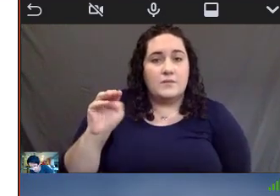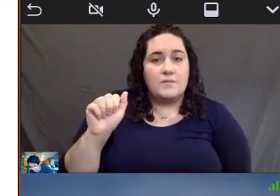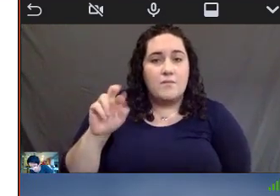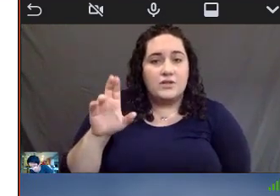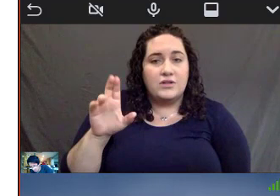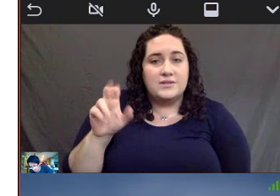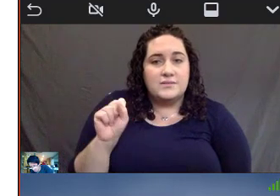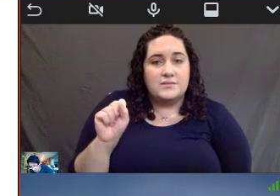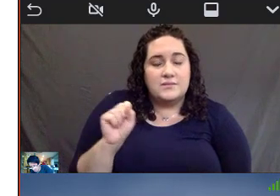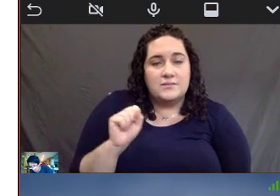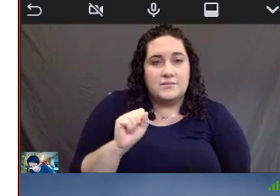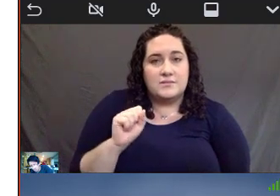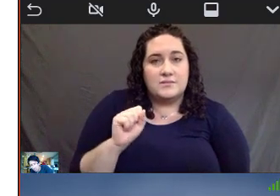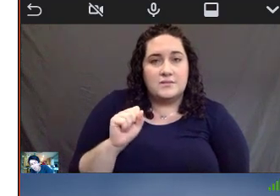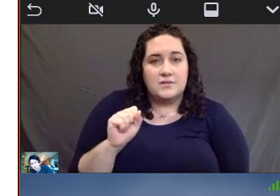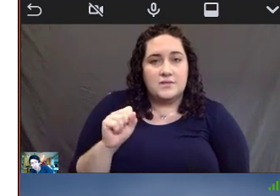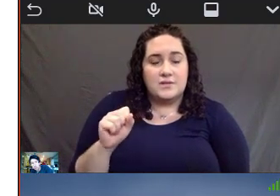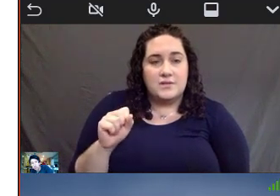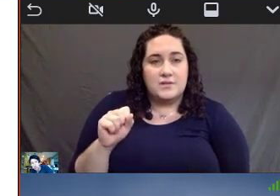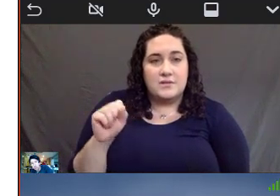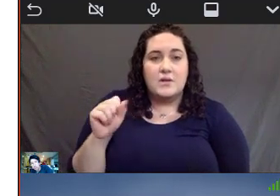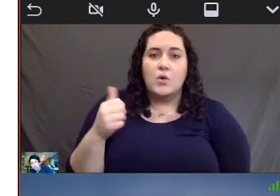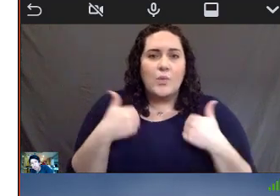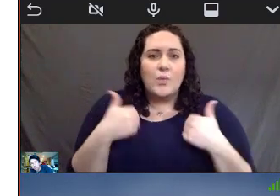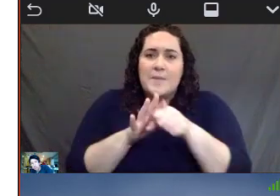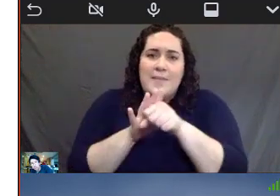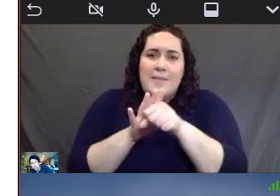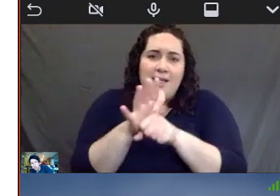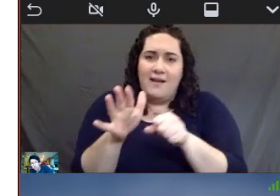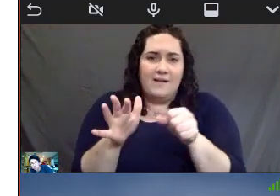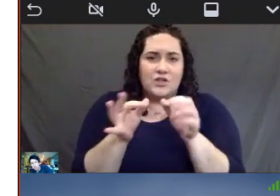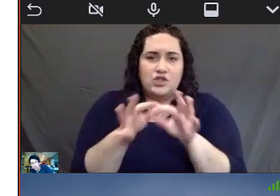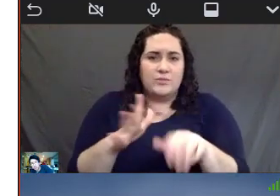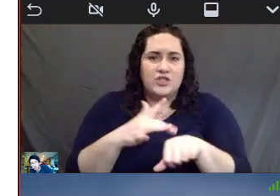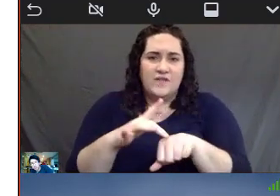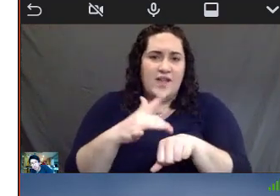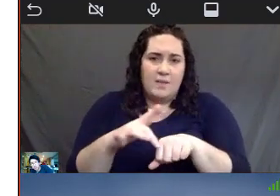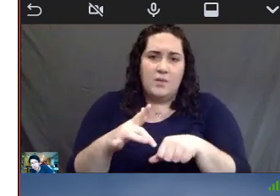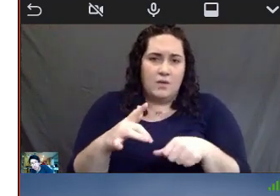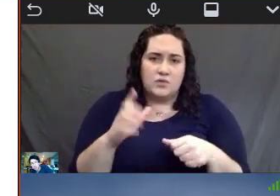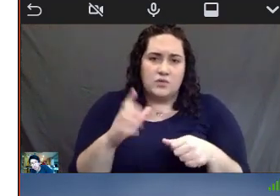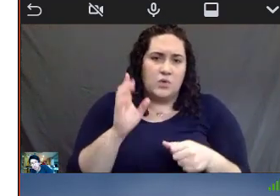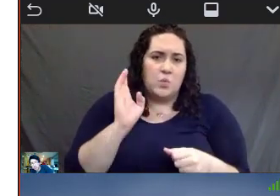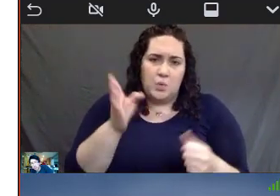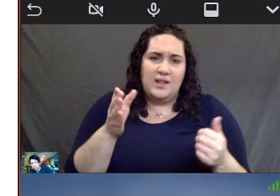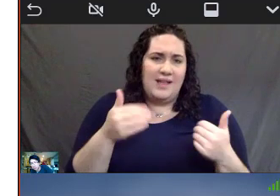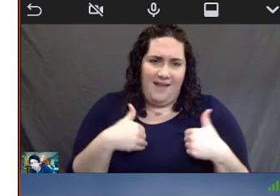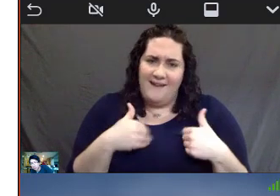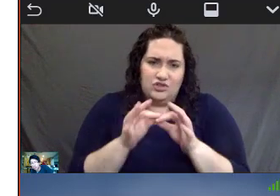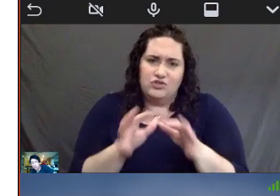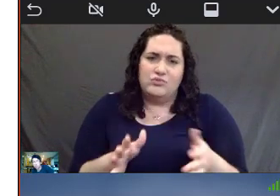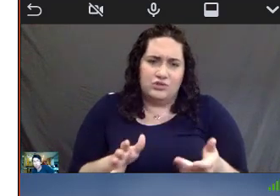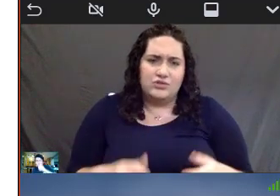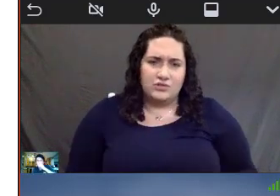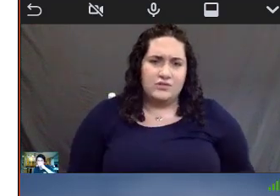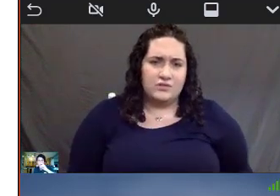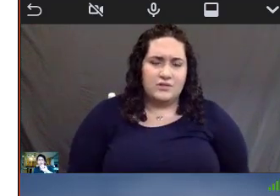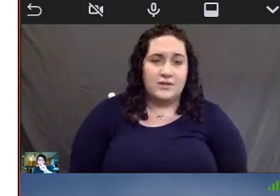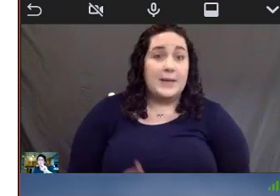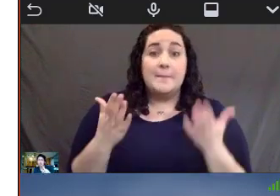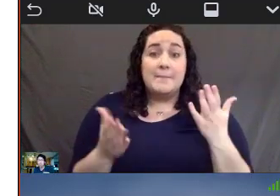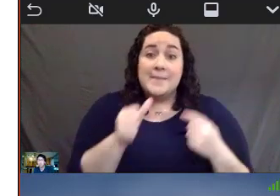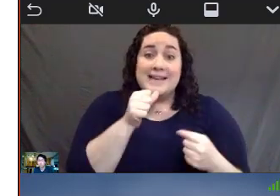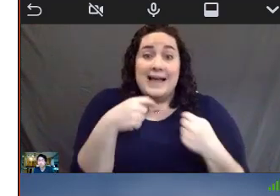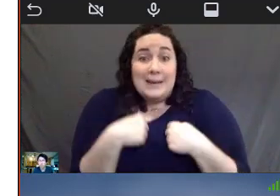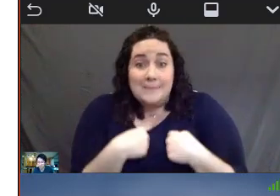So I think our responsibilities for the class are pretty close to being the same. So the first